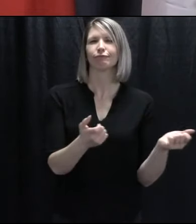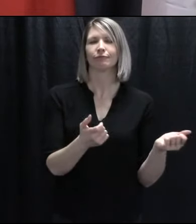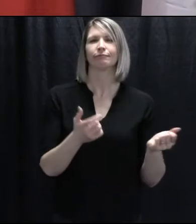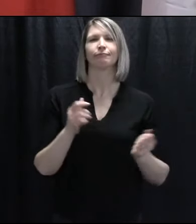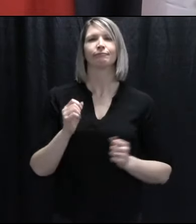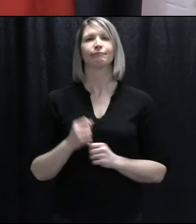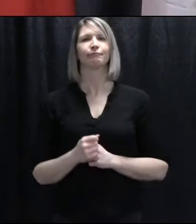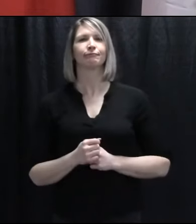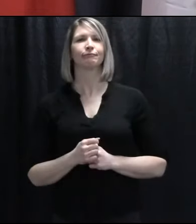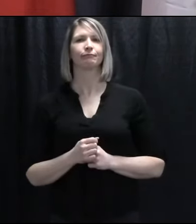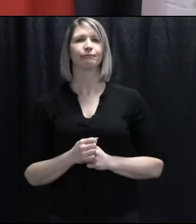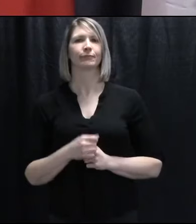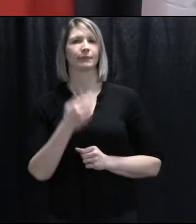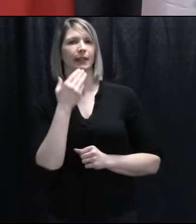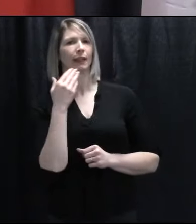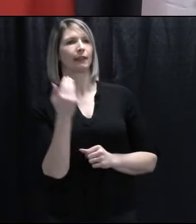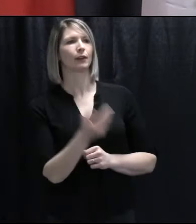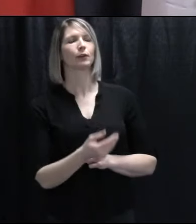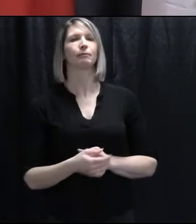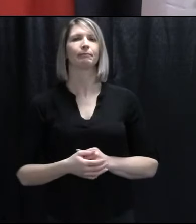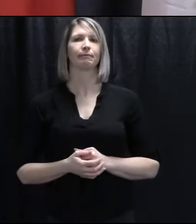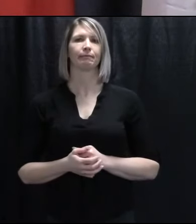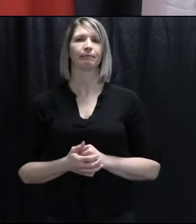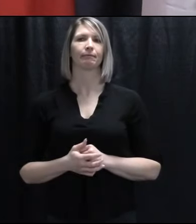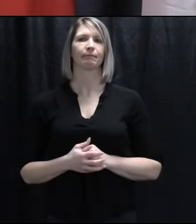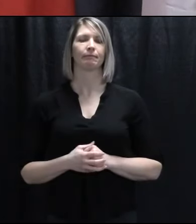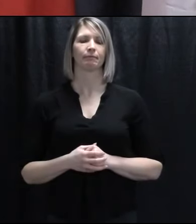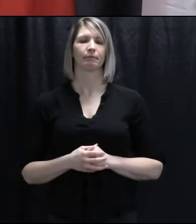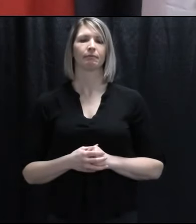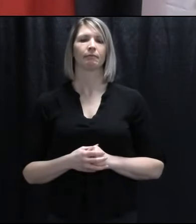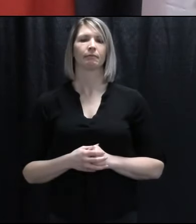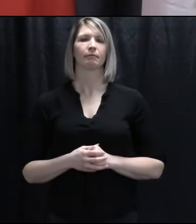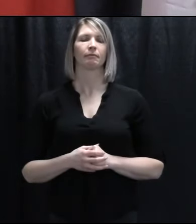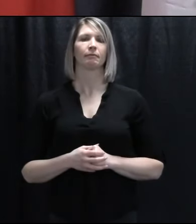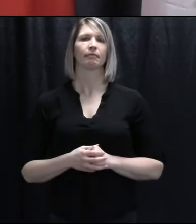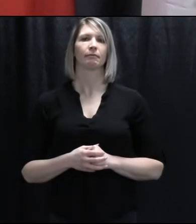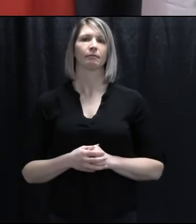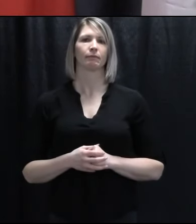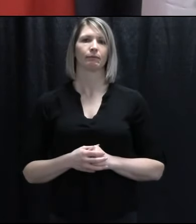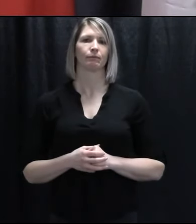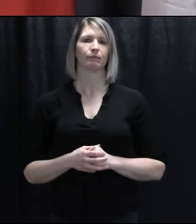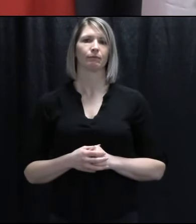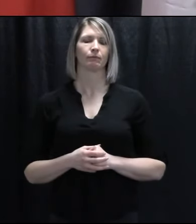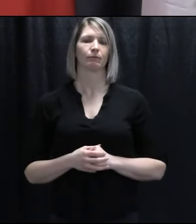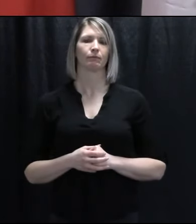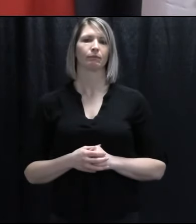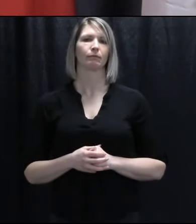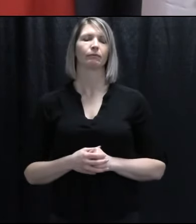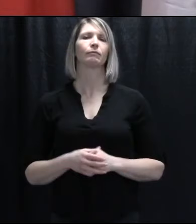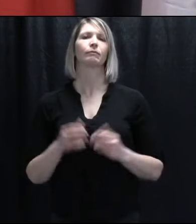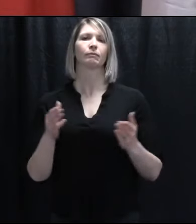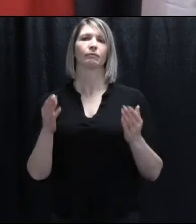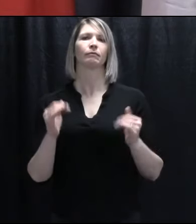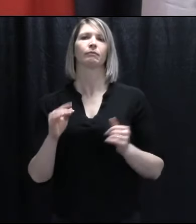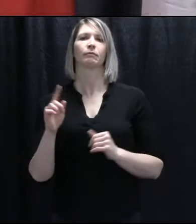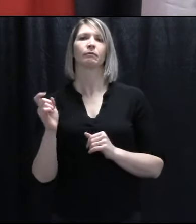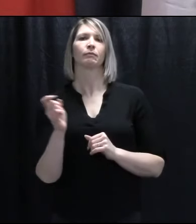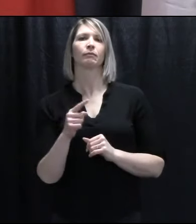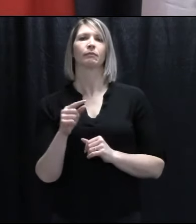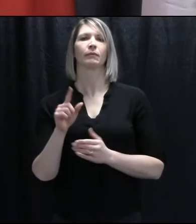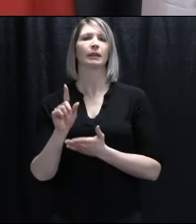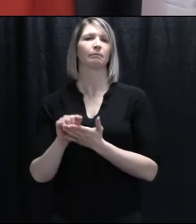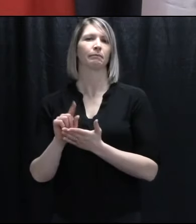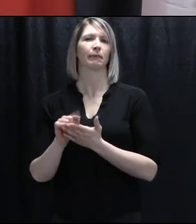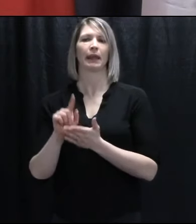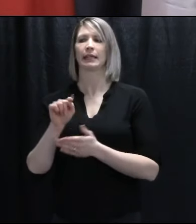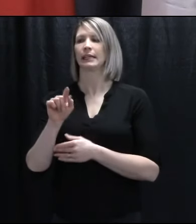you. Thank you. The next question, Andrew Robinson, The Telegram. Please go